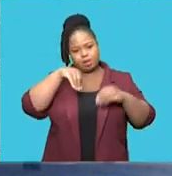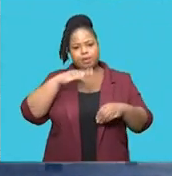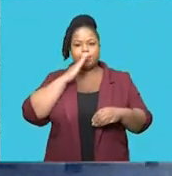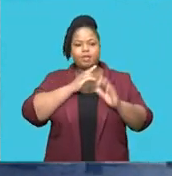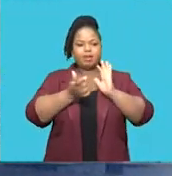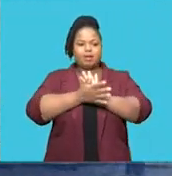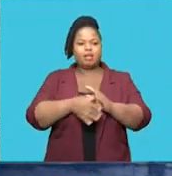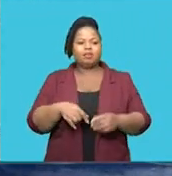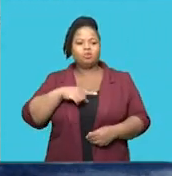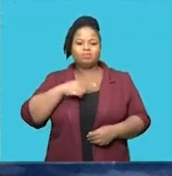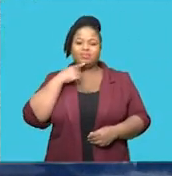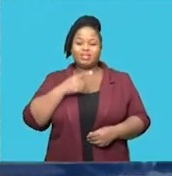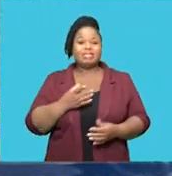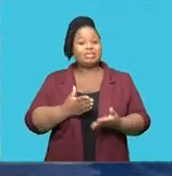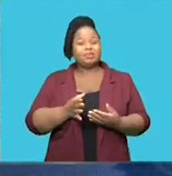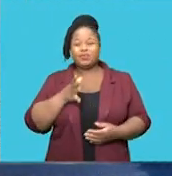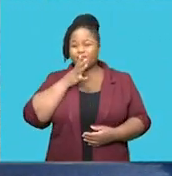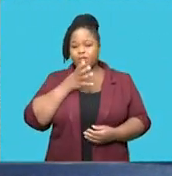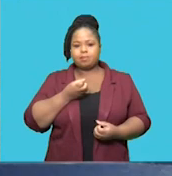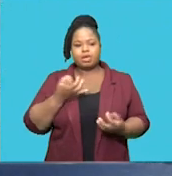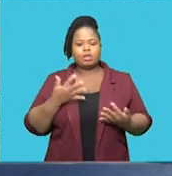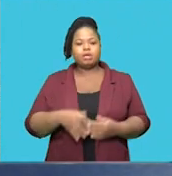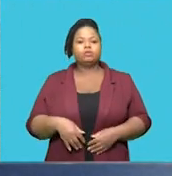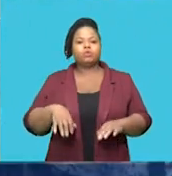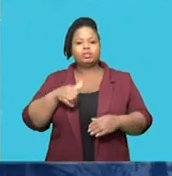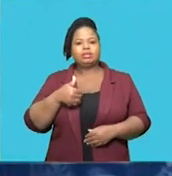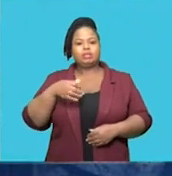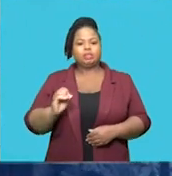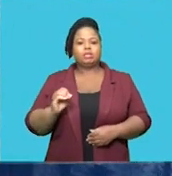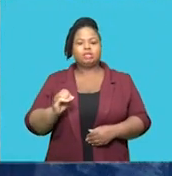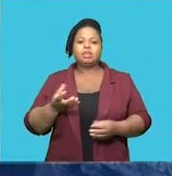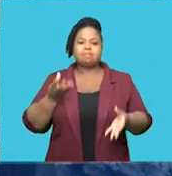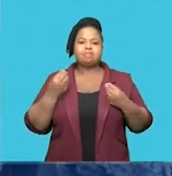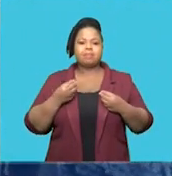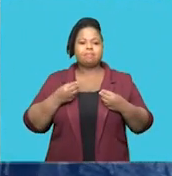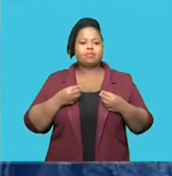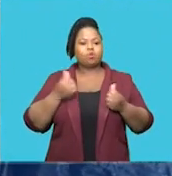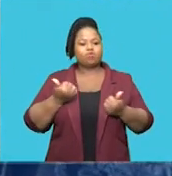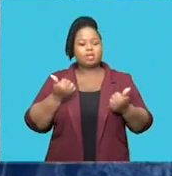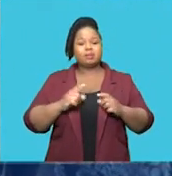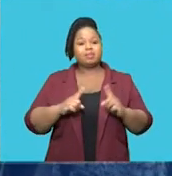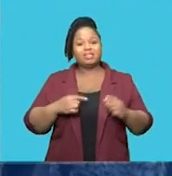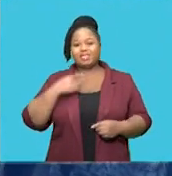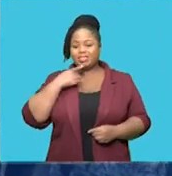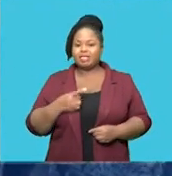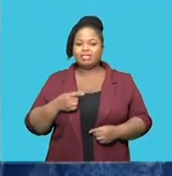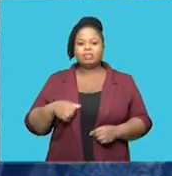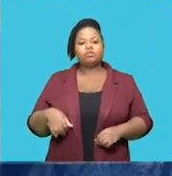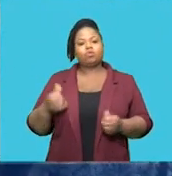Nakaveze ukuthi imigodi abayitholele ingaphezu kwamashumi amabili nesithupha wabese veza futhi ukuthi ke eyishumi nesithupha